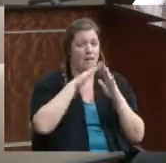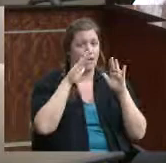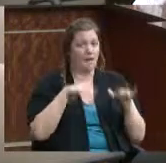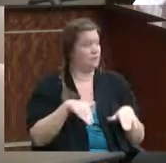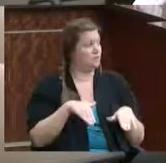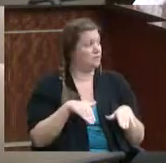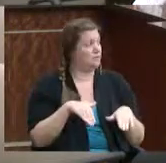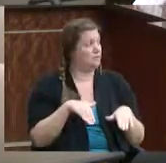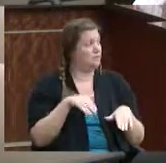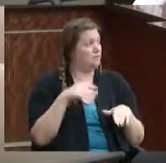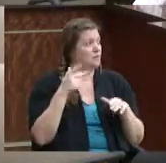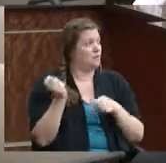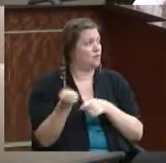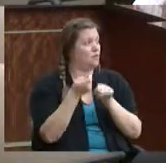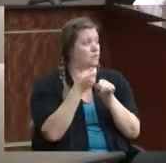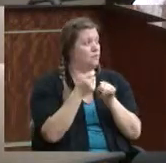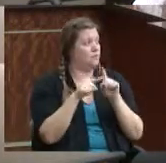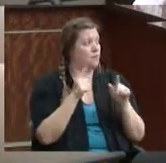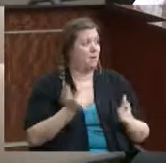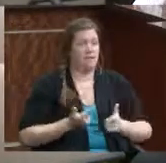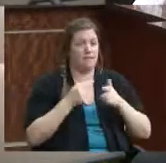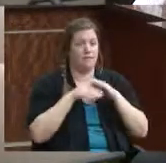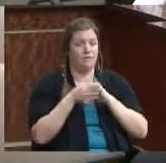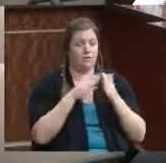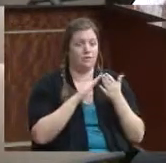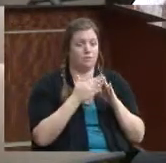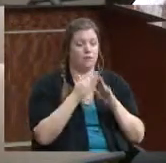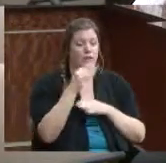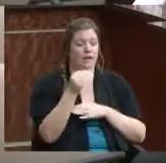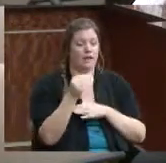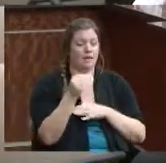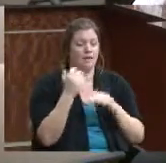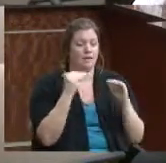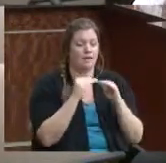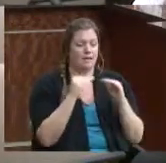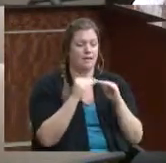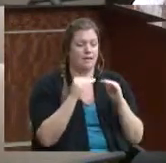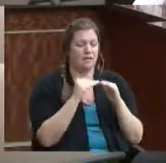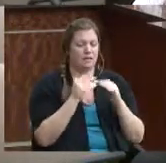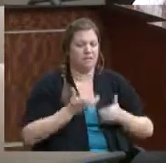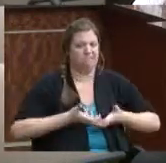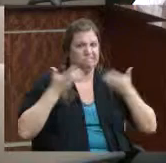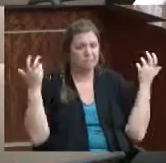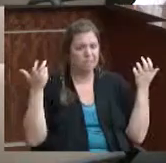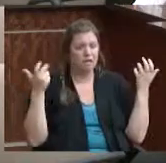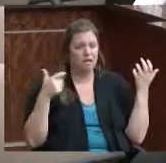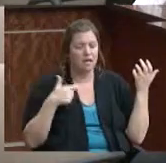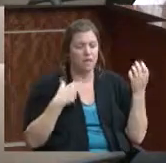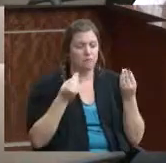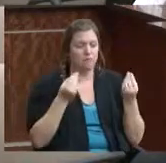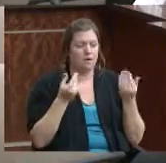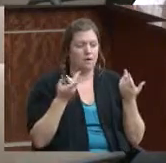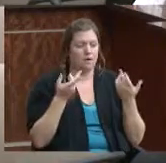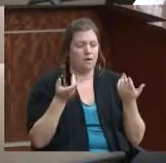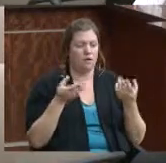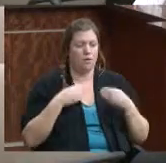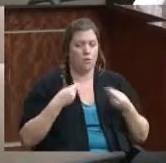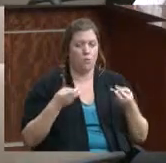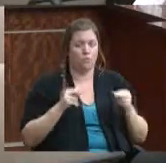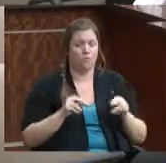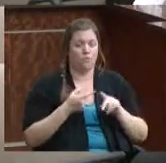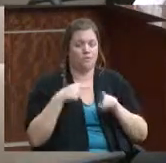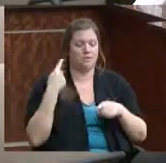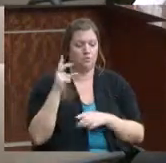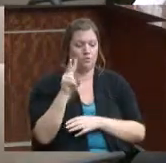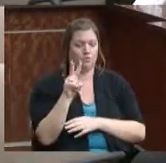not abut the golf course, but I live in the community, and I'm equally outraged. I've been a property owner in the community